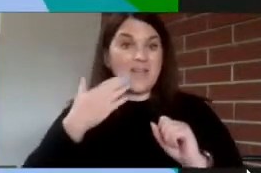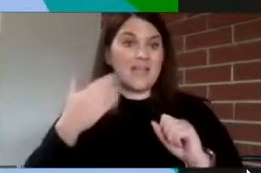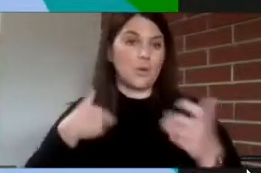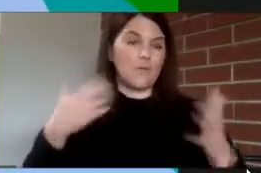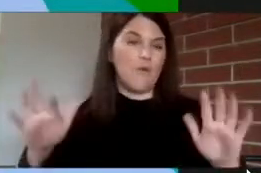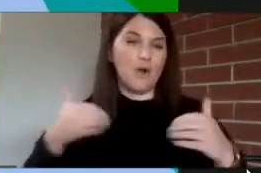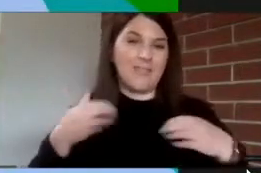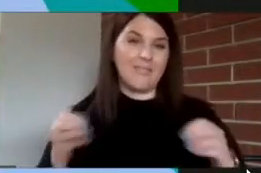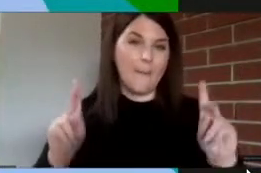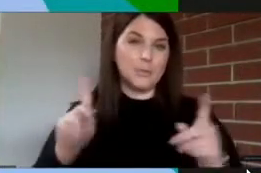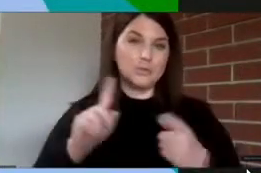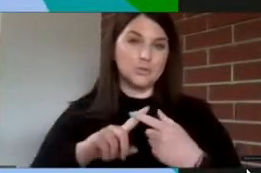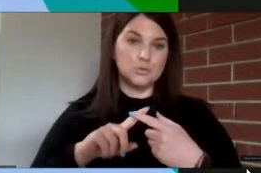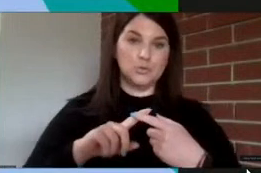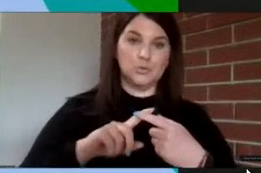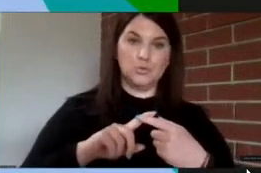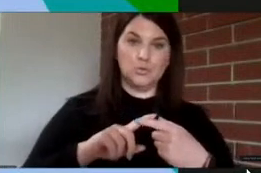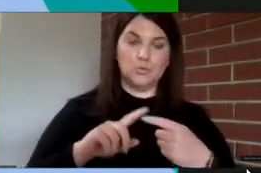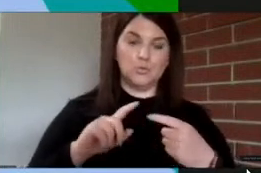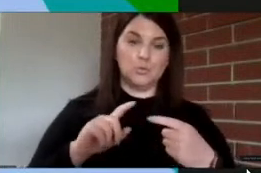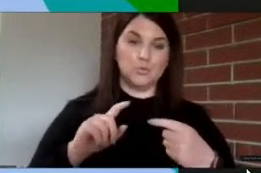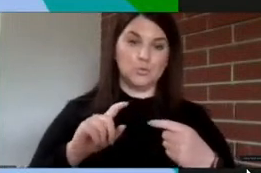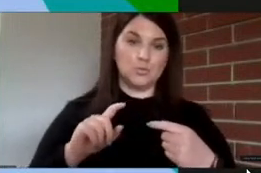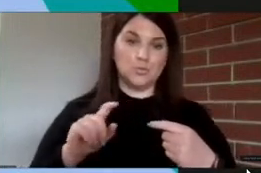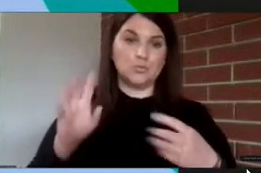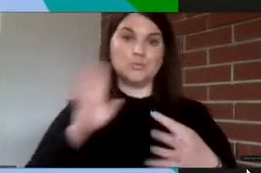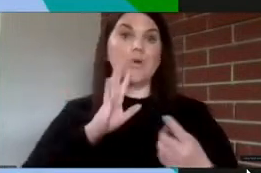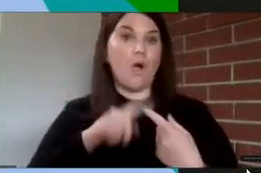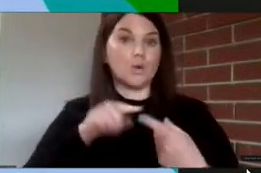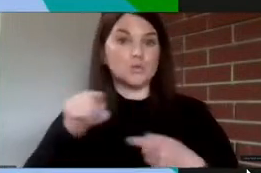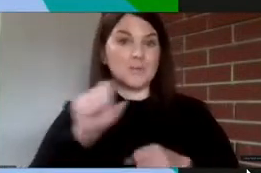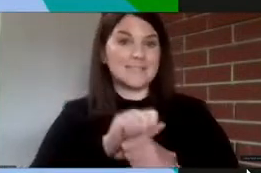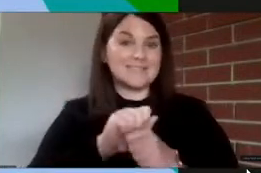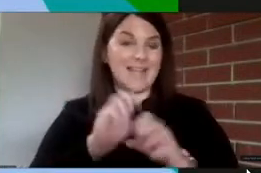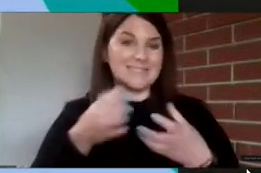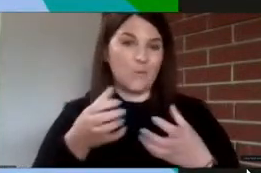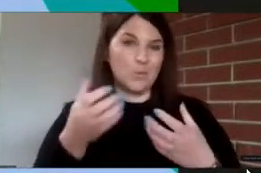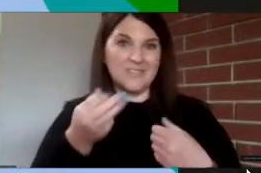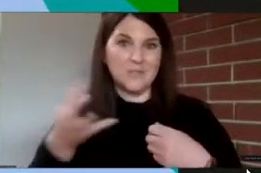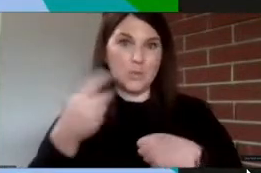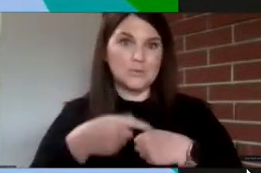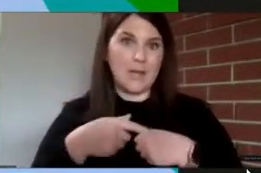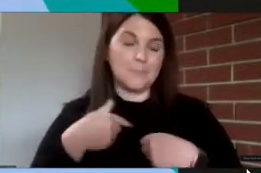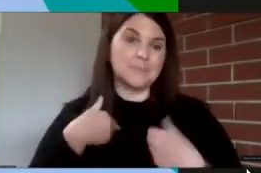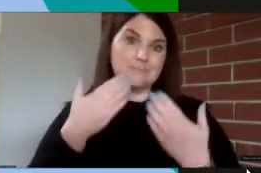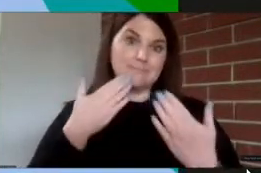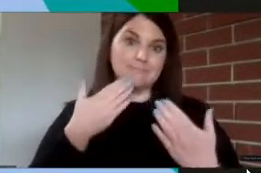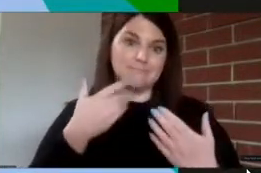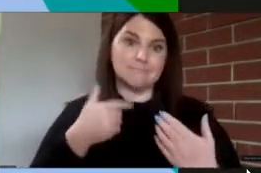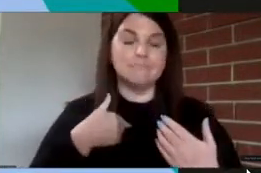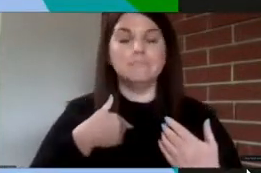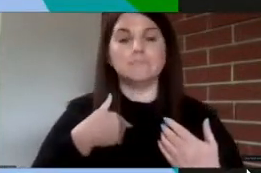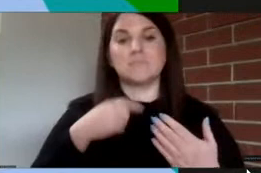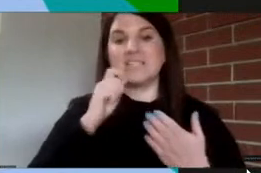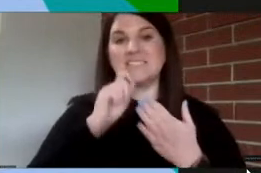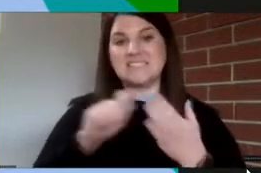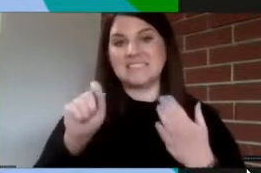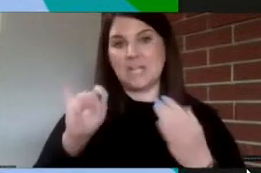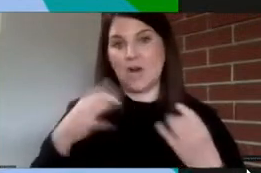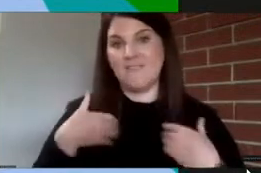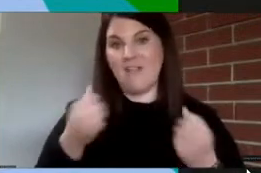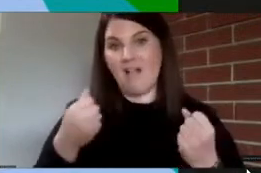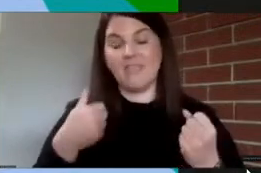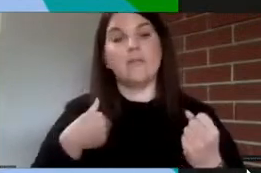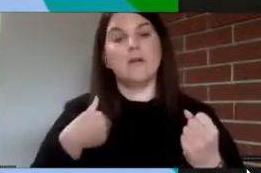opportunity to address the task force a couple of times. I'm Rachel Levine, the Assistant Secretary for Health. The one thing I